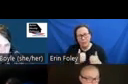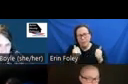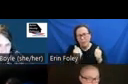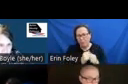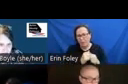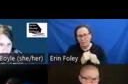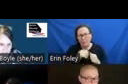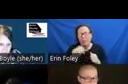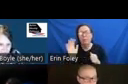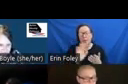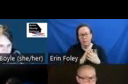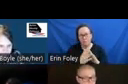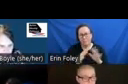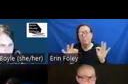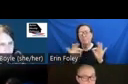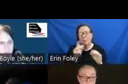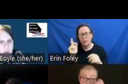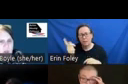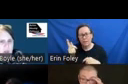our conversation.